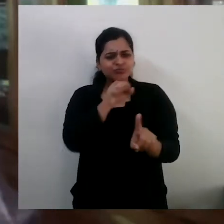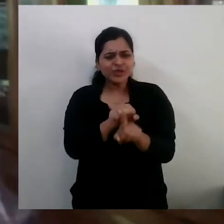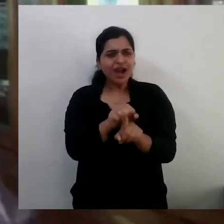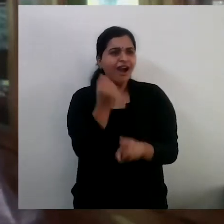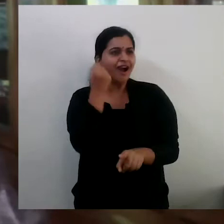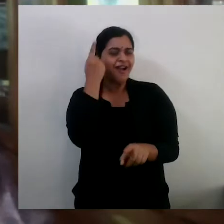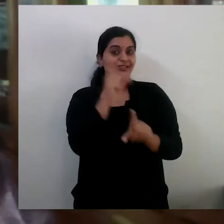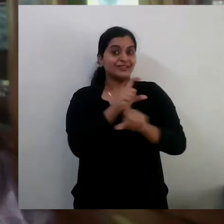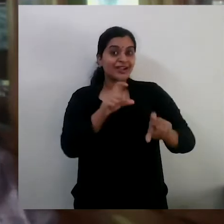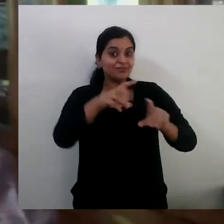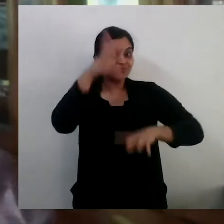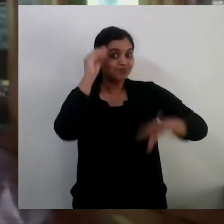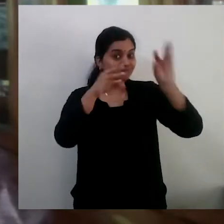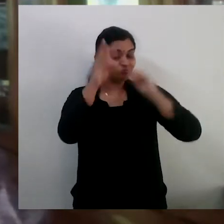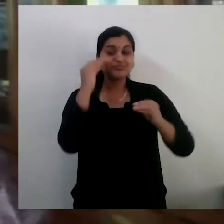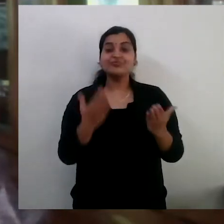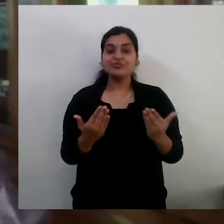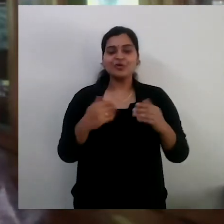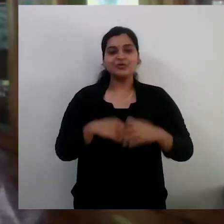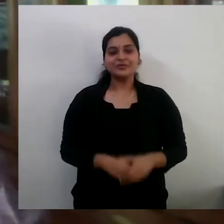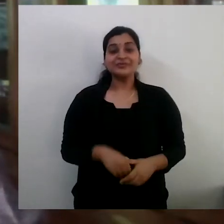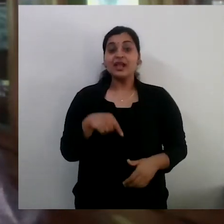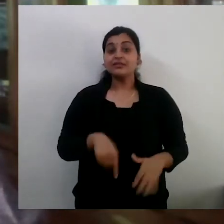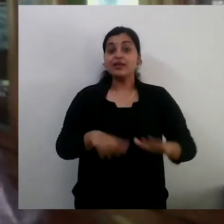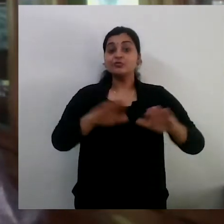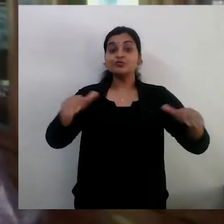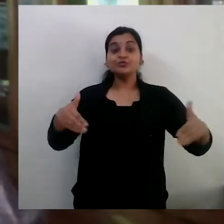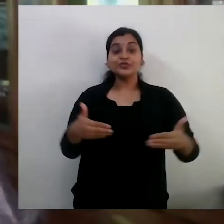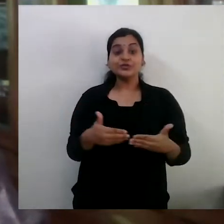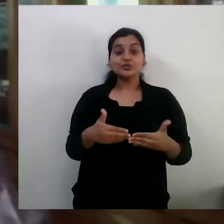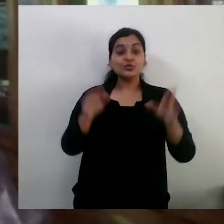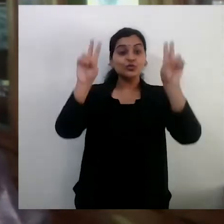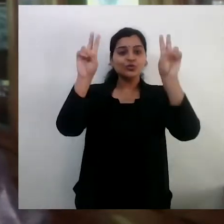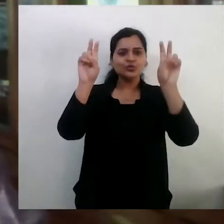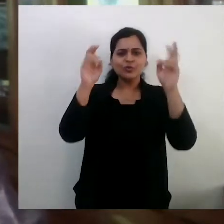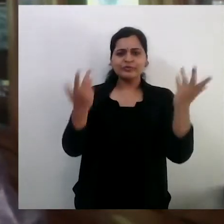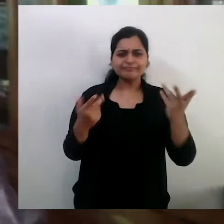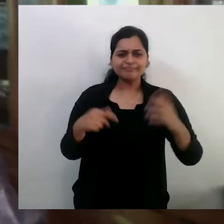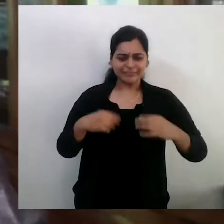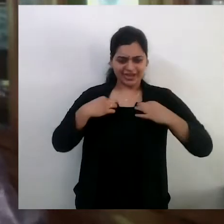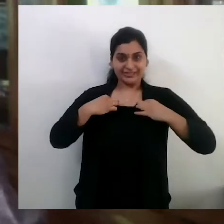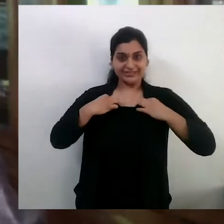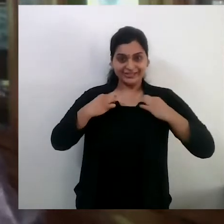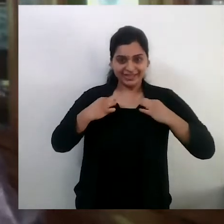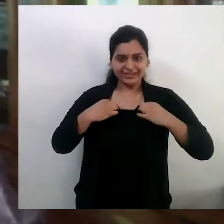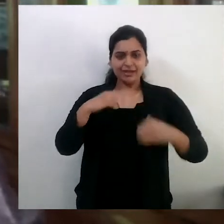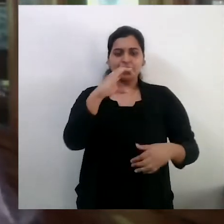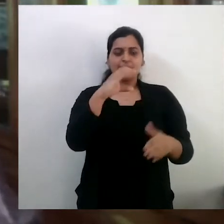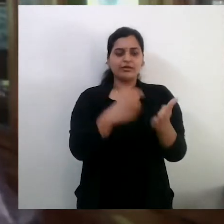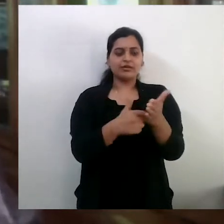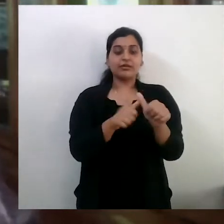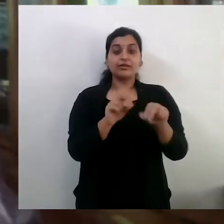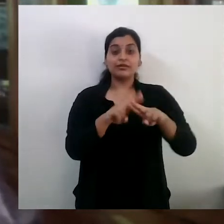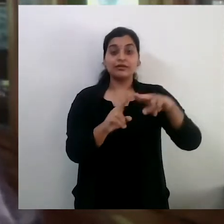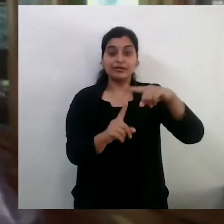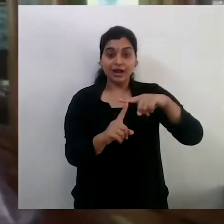first part of this is what I'm introducing, and we're going to open with textile, craft,